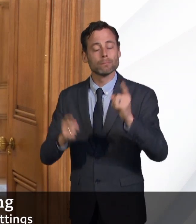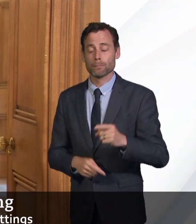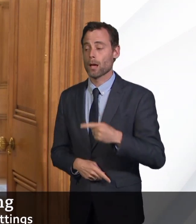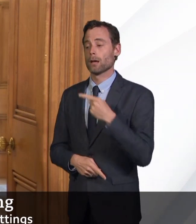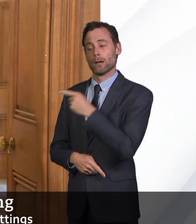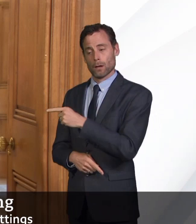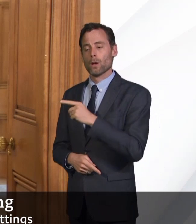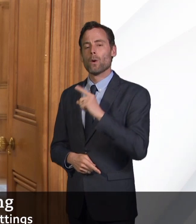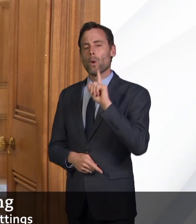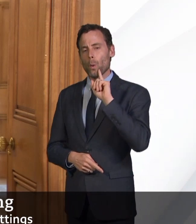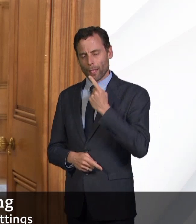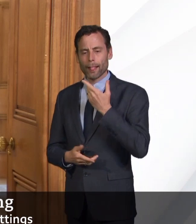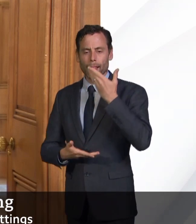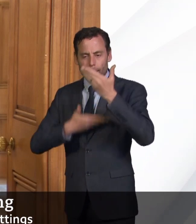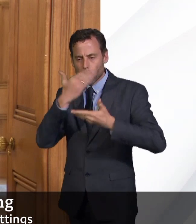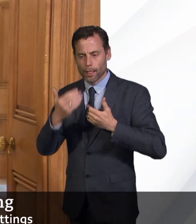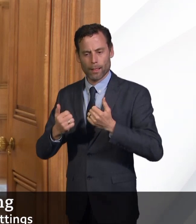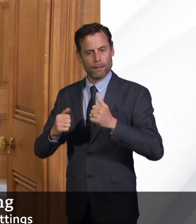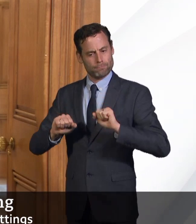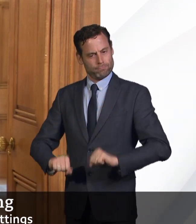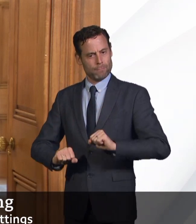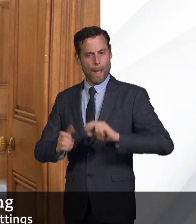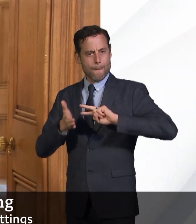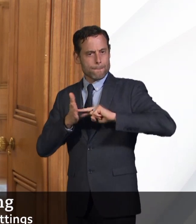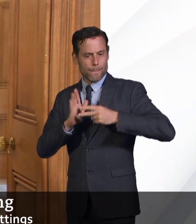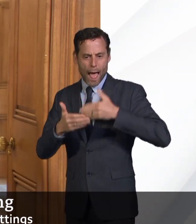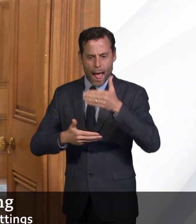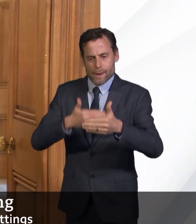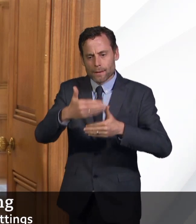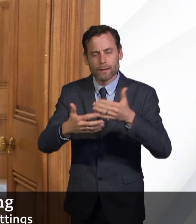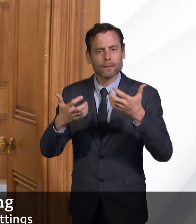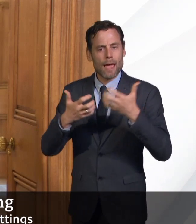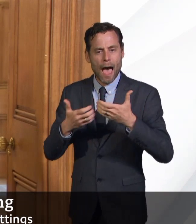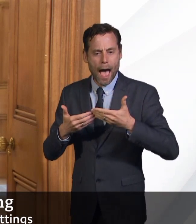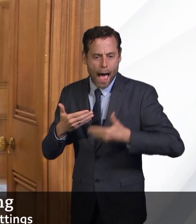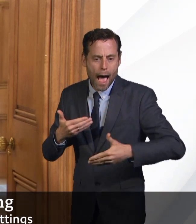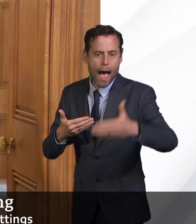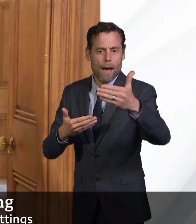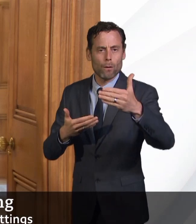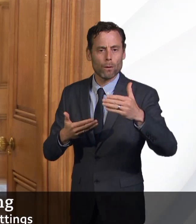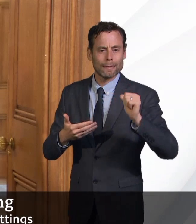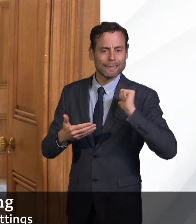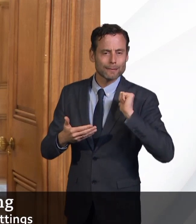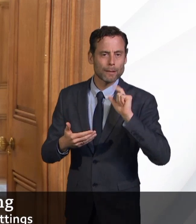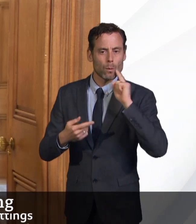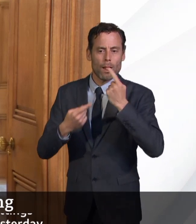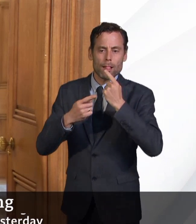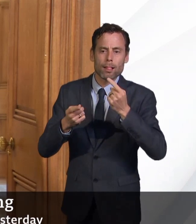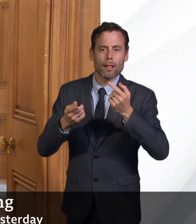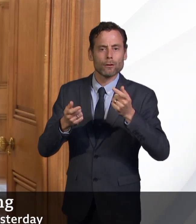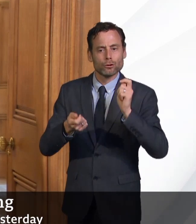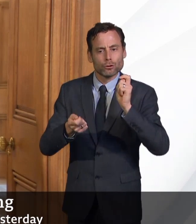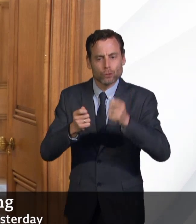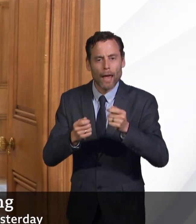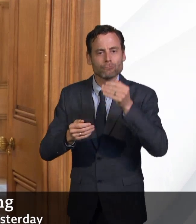going to set out effectively a roadmap of how we can evolve the current restrictions we have, this complete lockdown at the